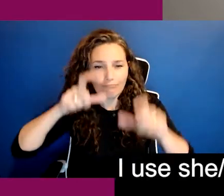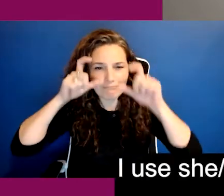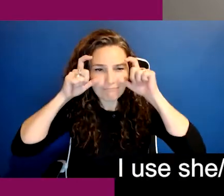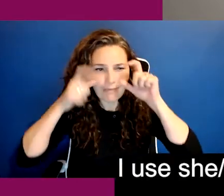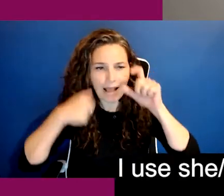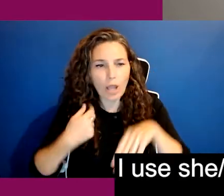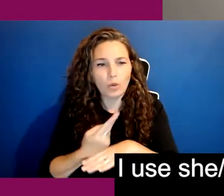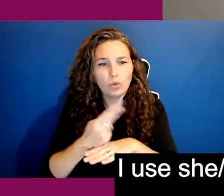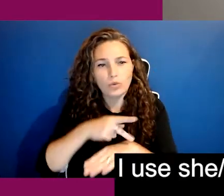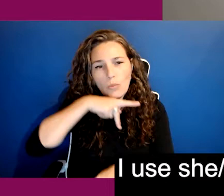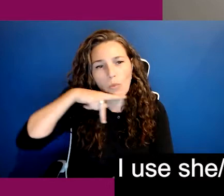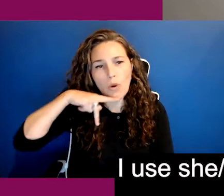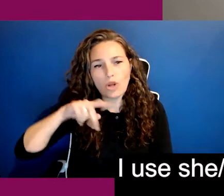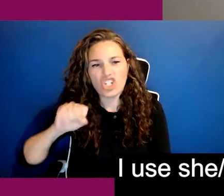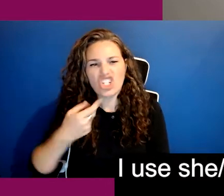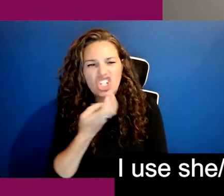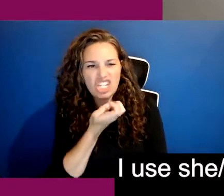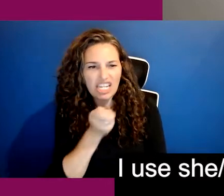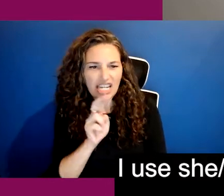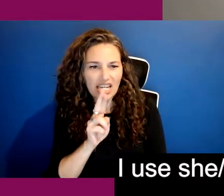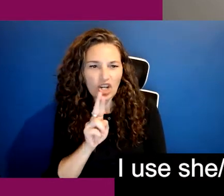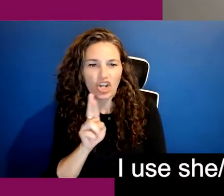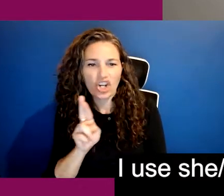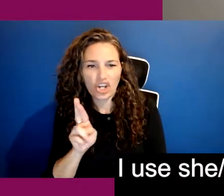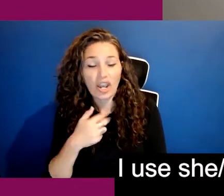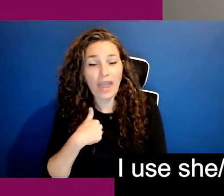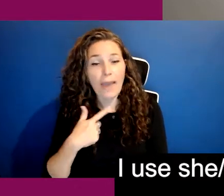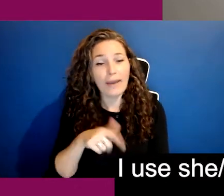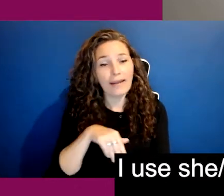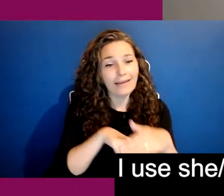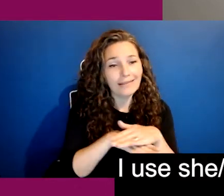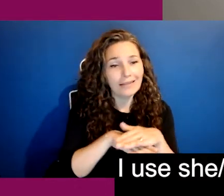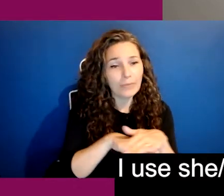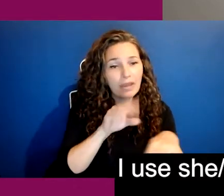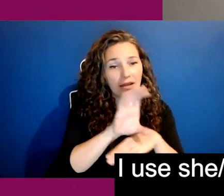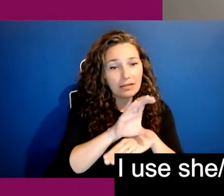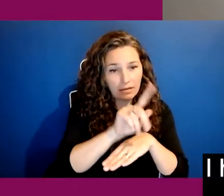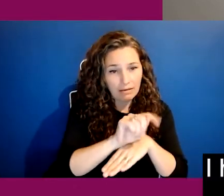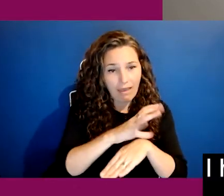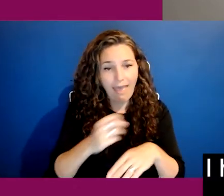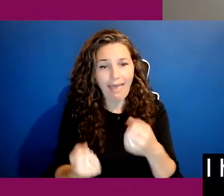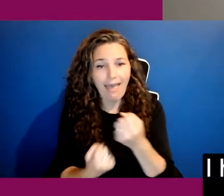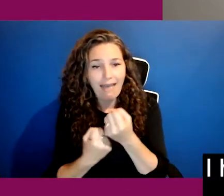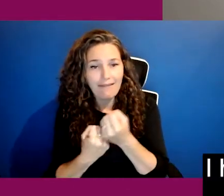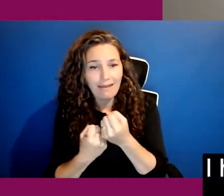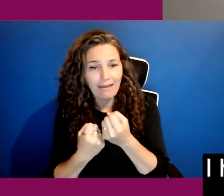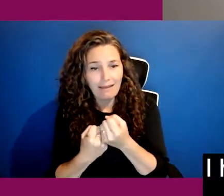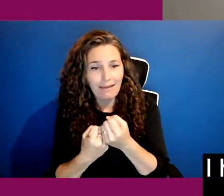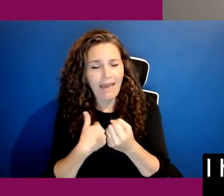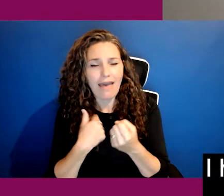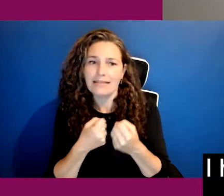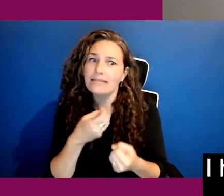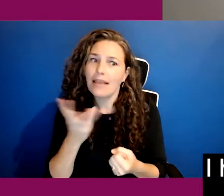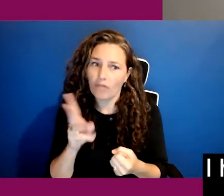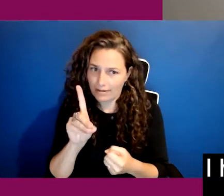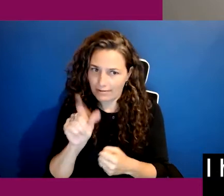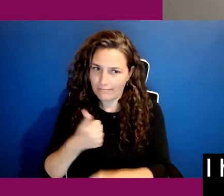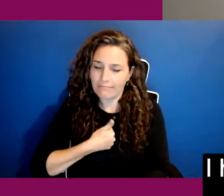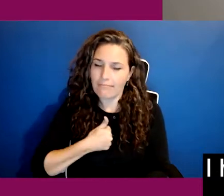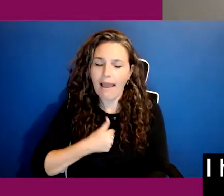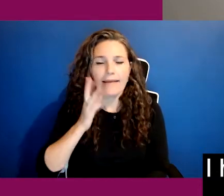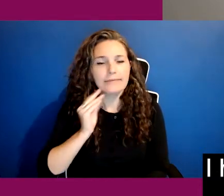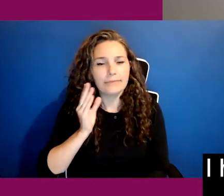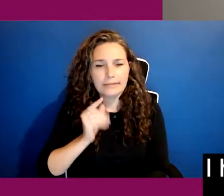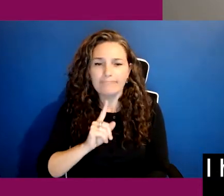use she, her pronouns. I'm an accessibility consultant and advocate. I have several disabilities